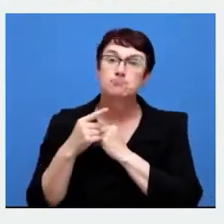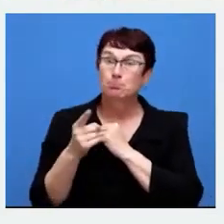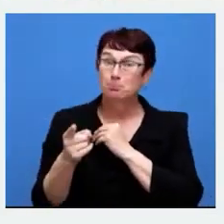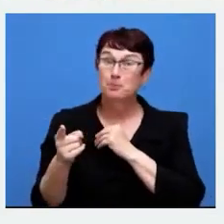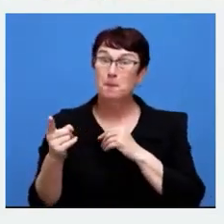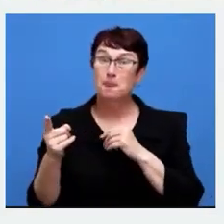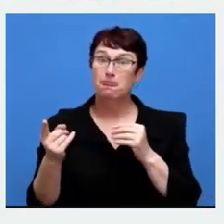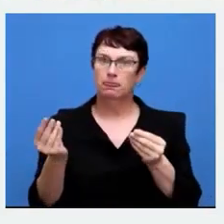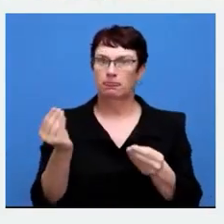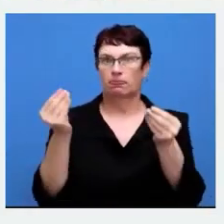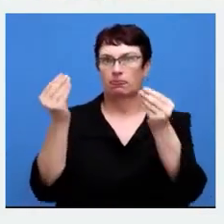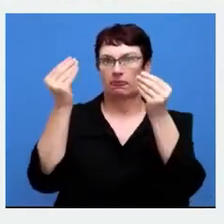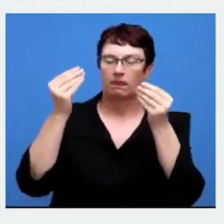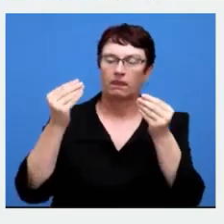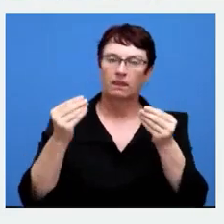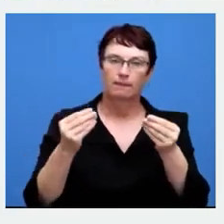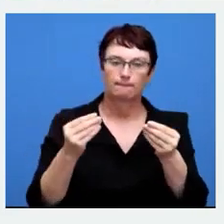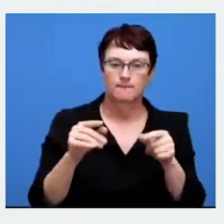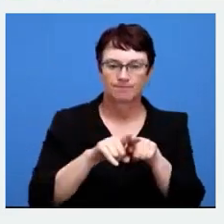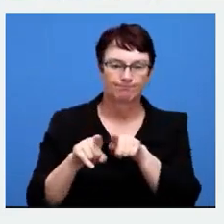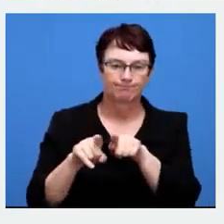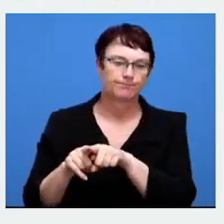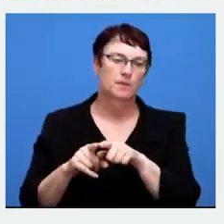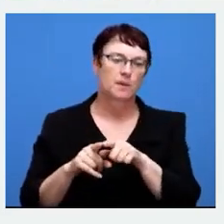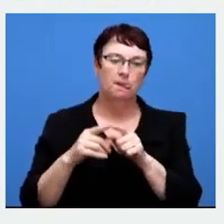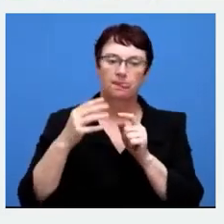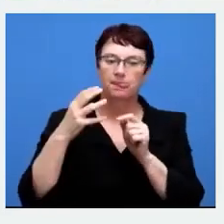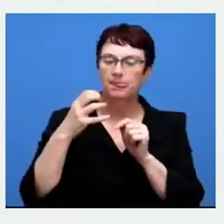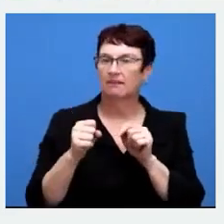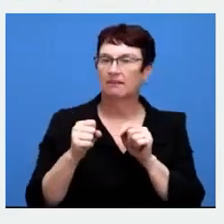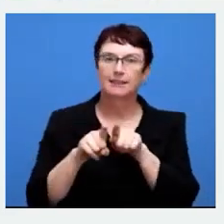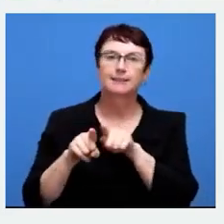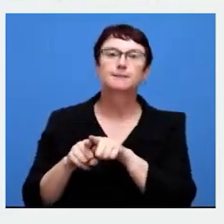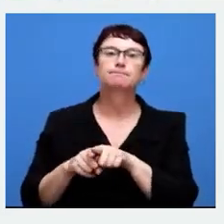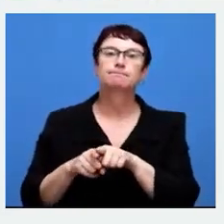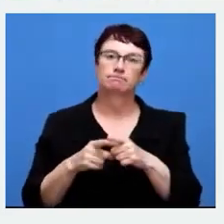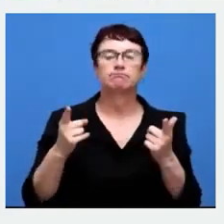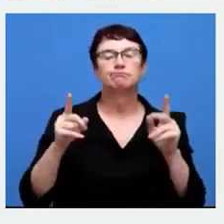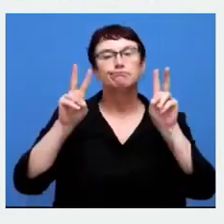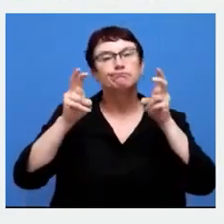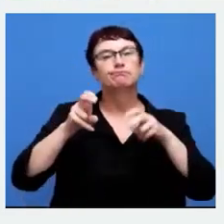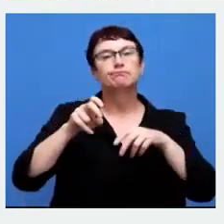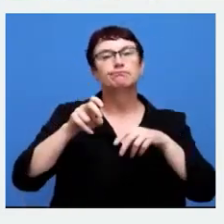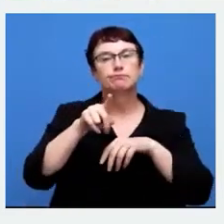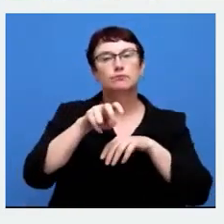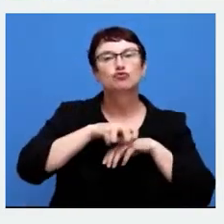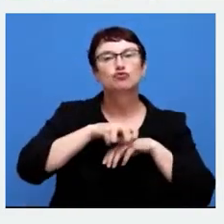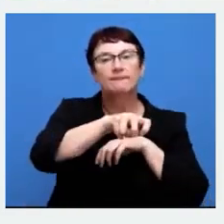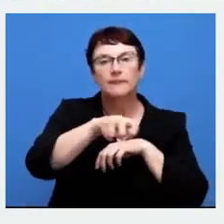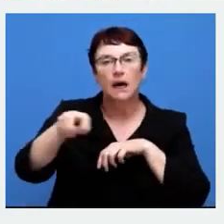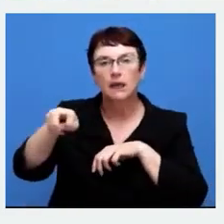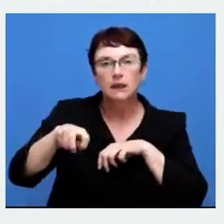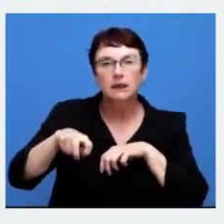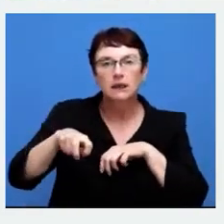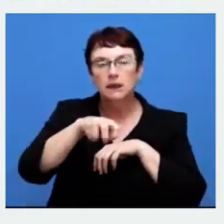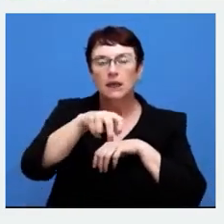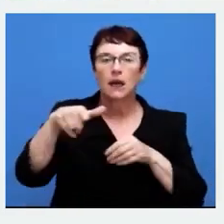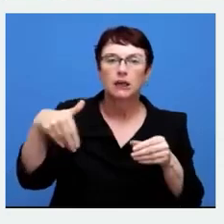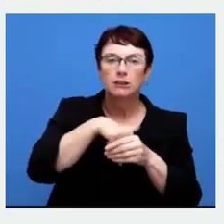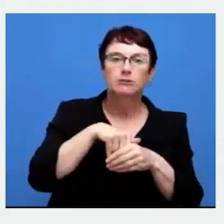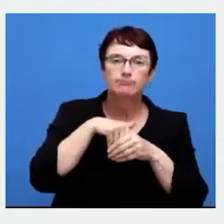chained travel patterns, the so-called trip chaining, which public transport systems often fail